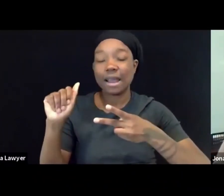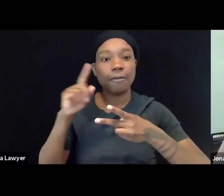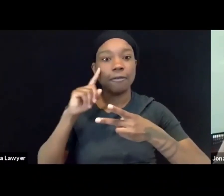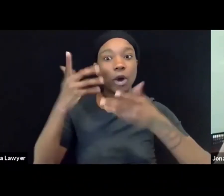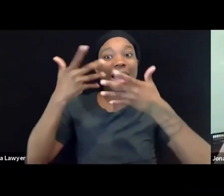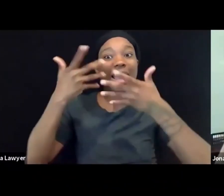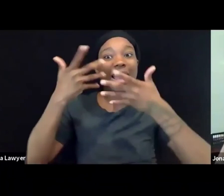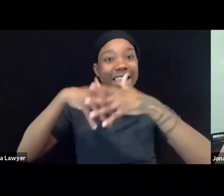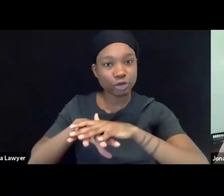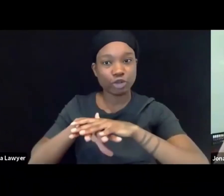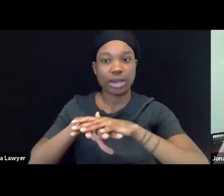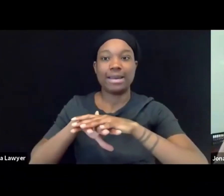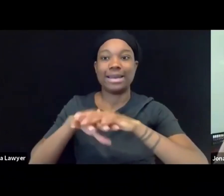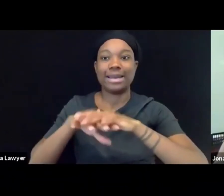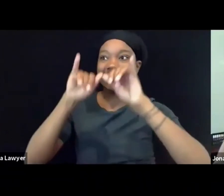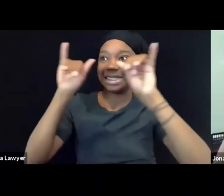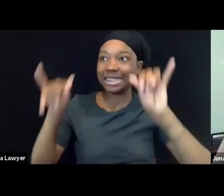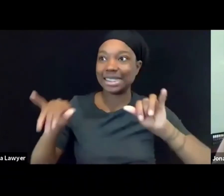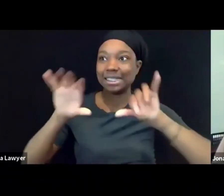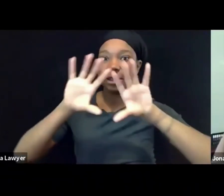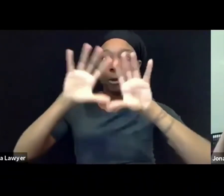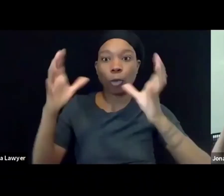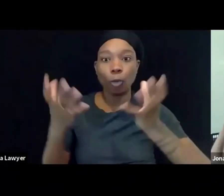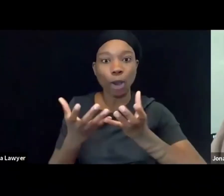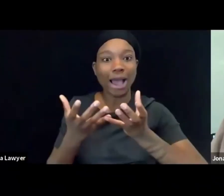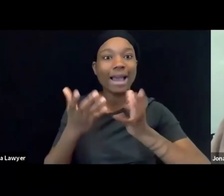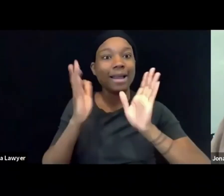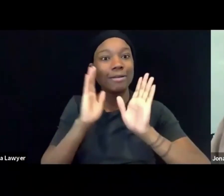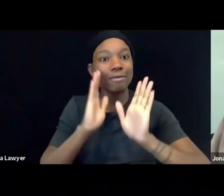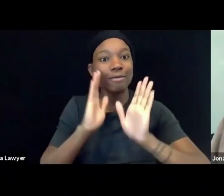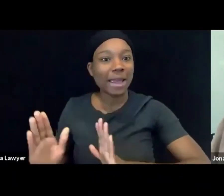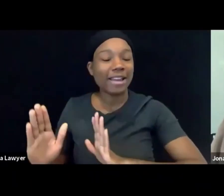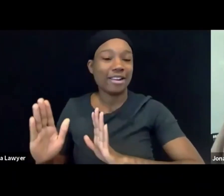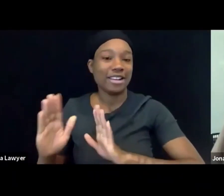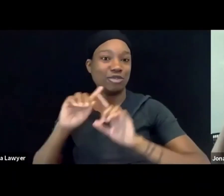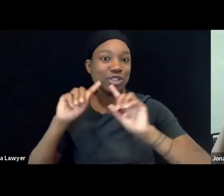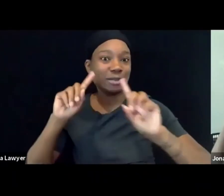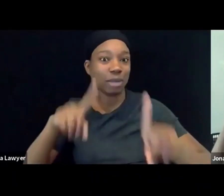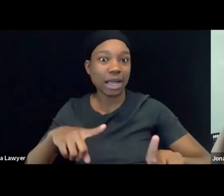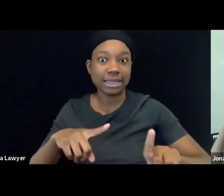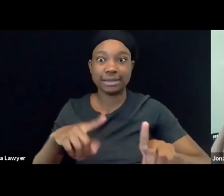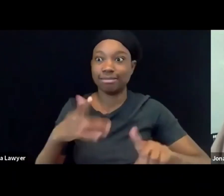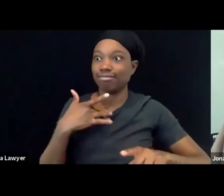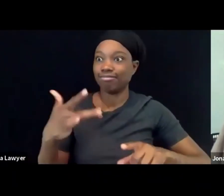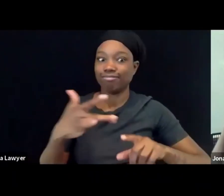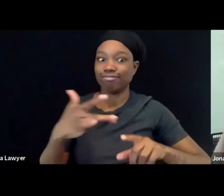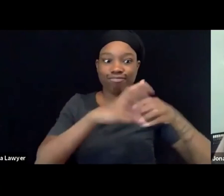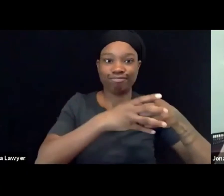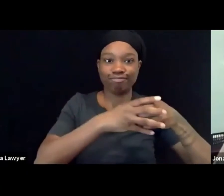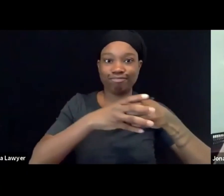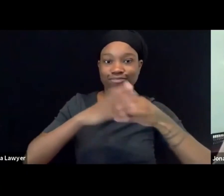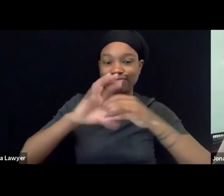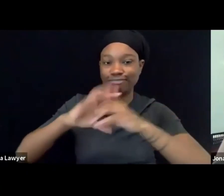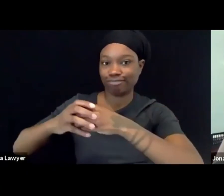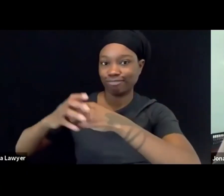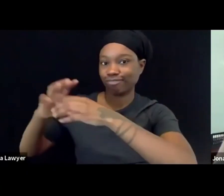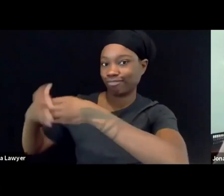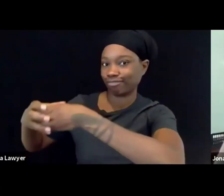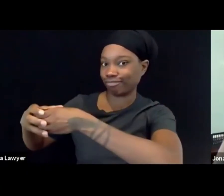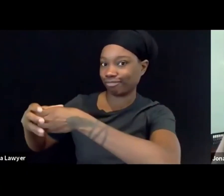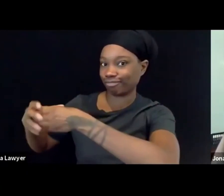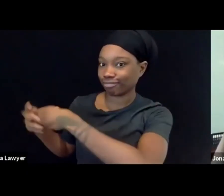comprehensive preparedness, response, and recovery system is siloed or stovepiped information. People who really need to